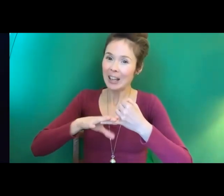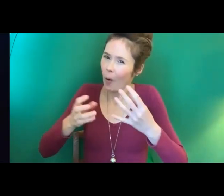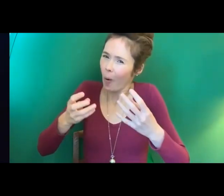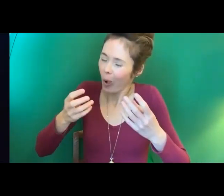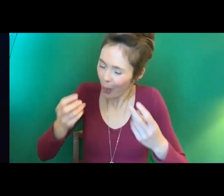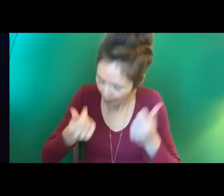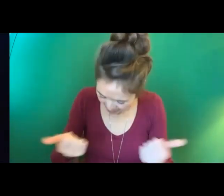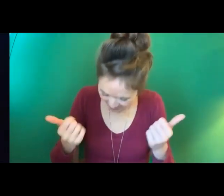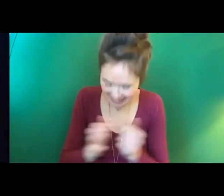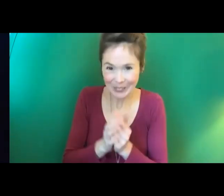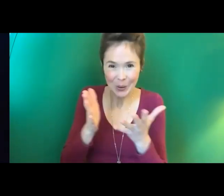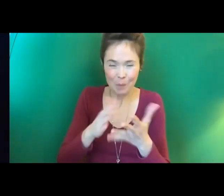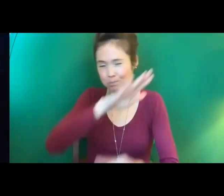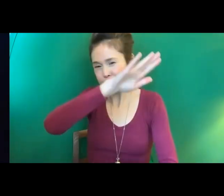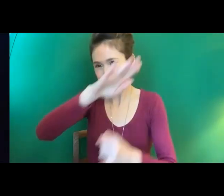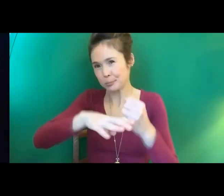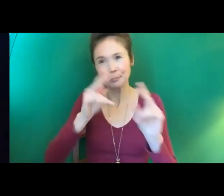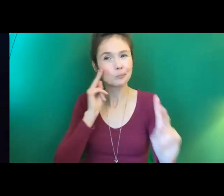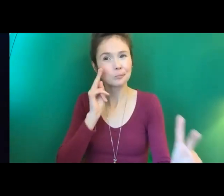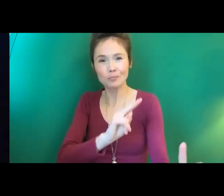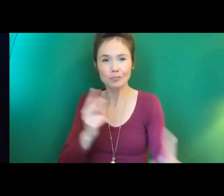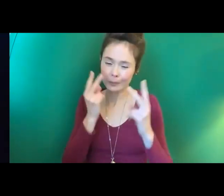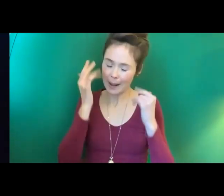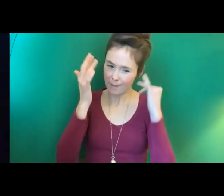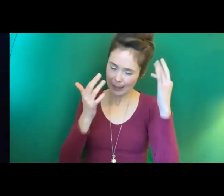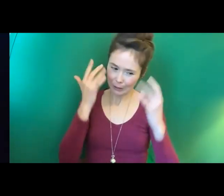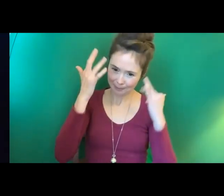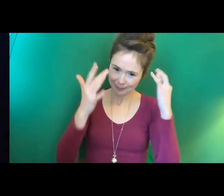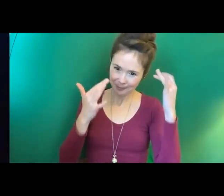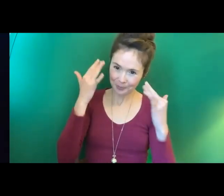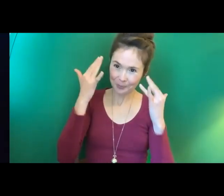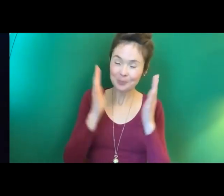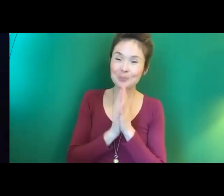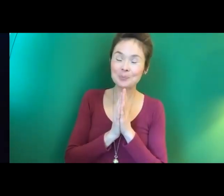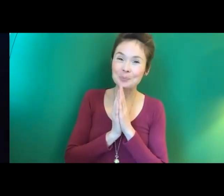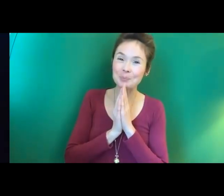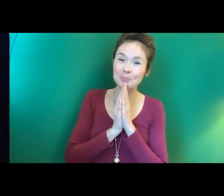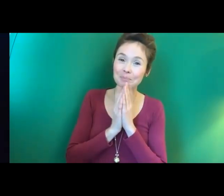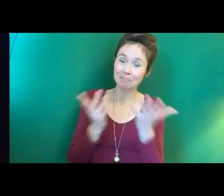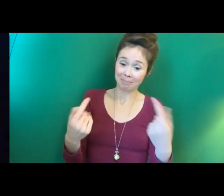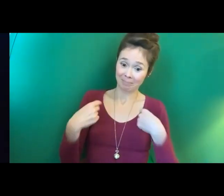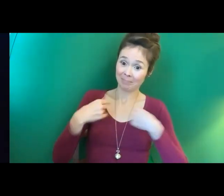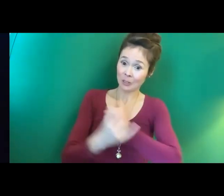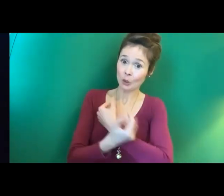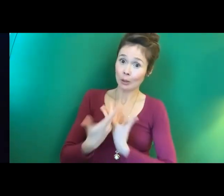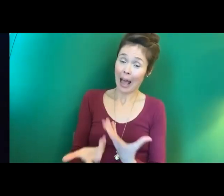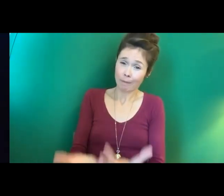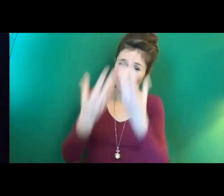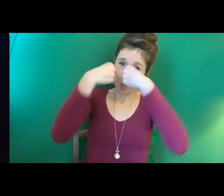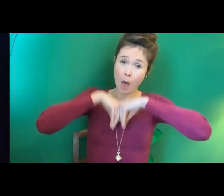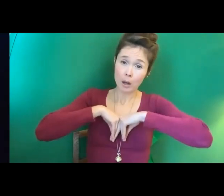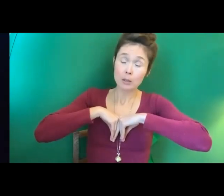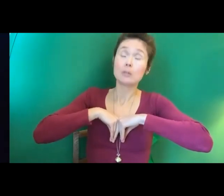we're nearly there, final reflections. So as you can probably tell, I've learnt an awful lot, and my last